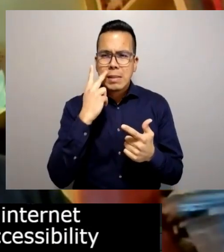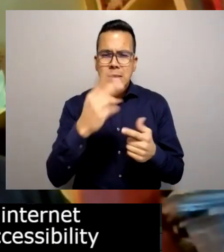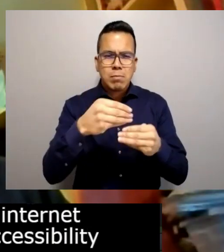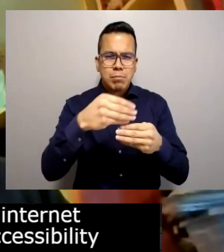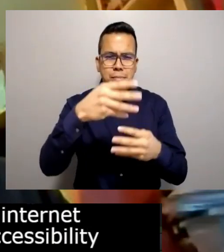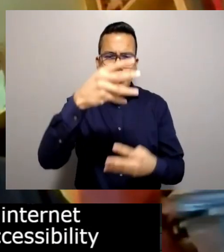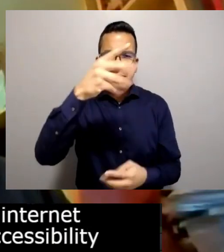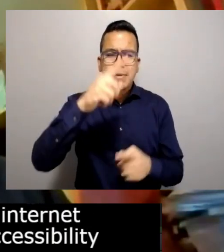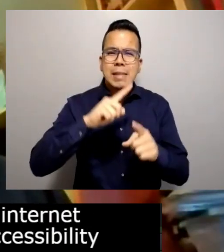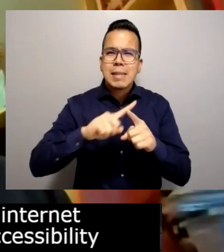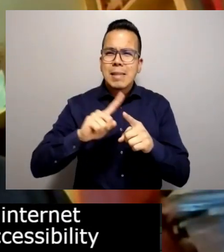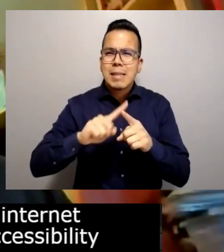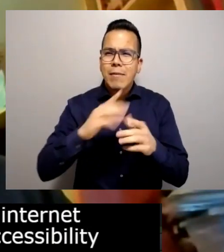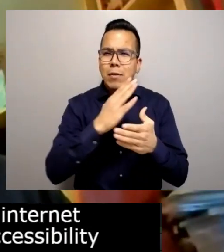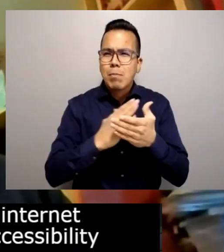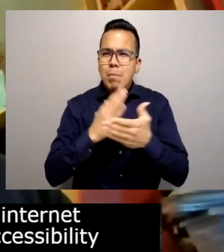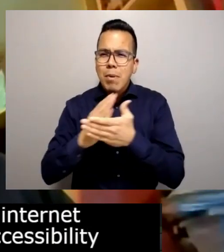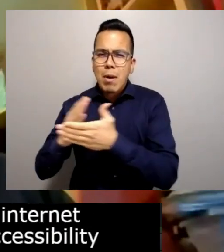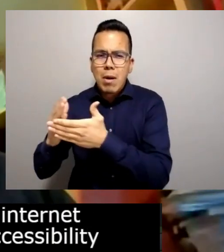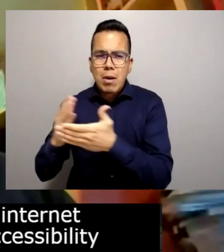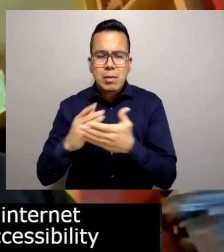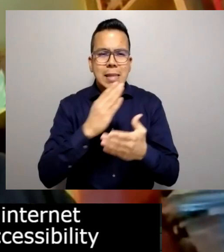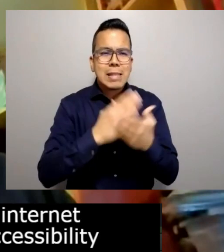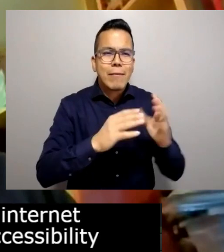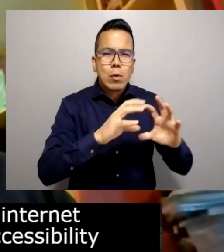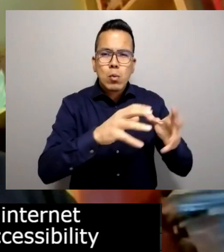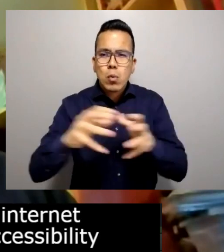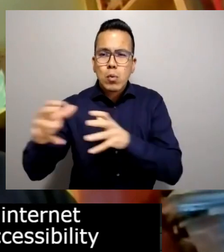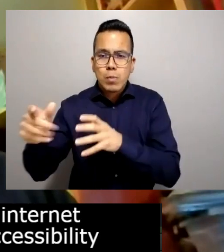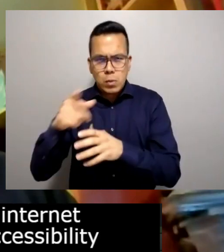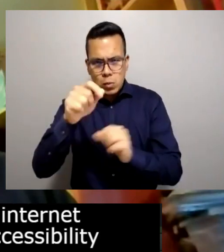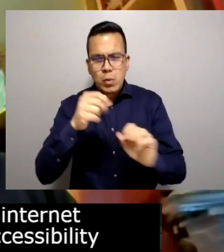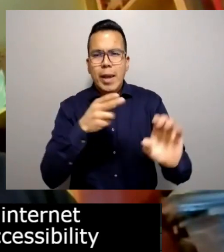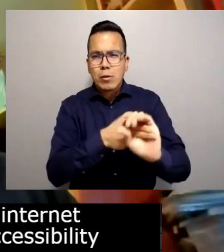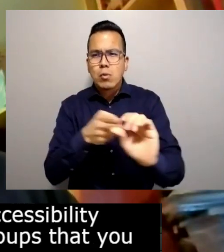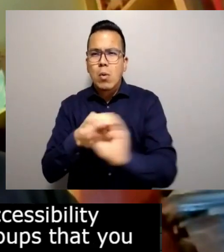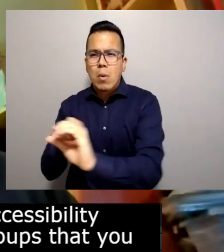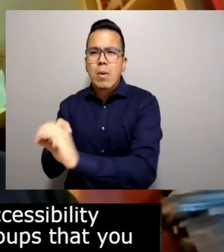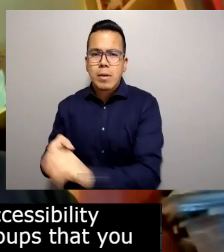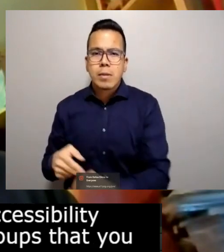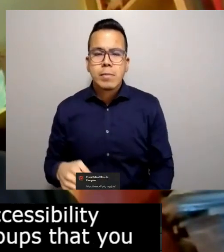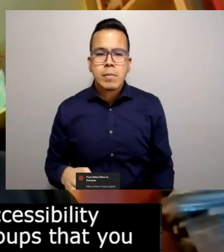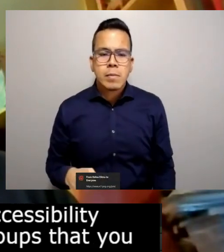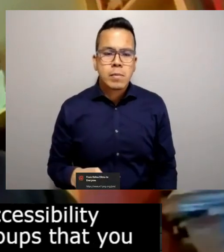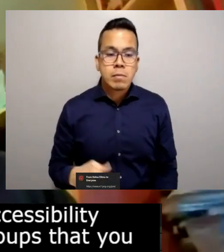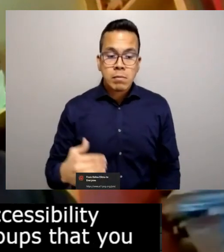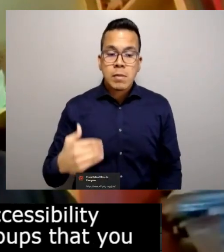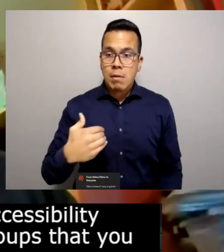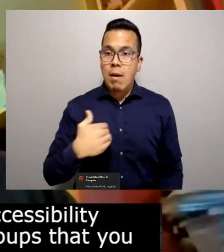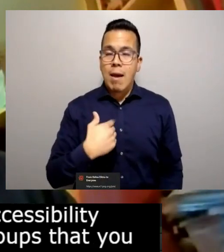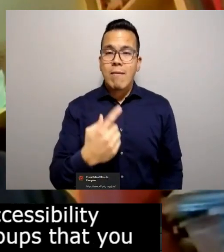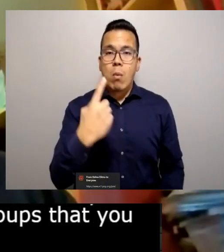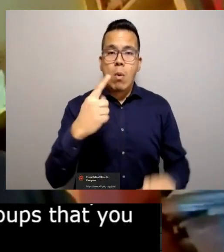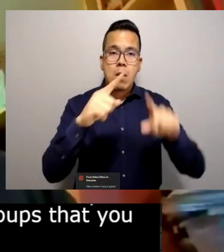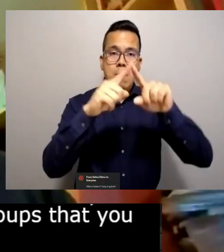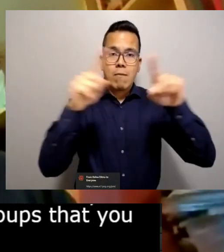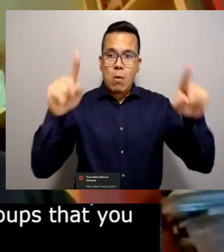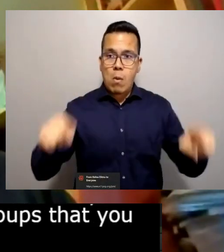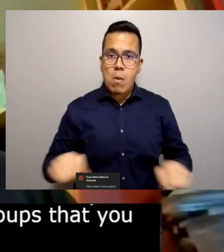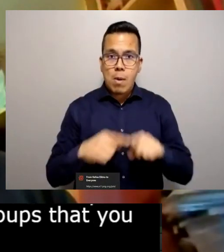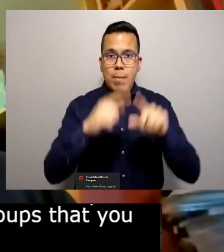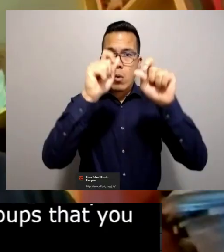that you can join. We have a questionnaire to help understand our